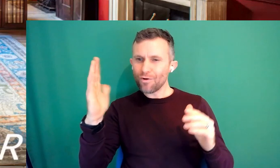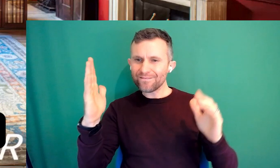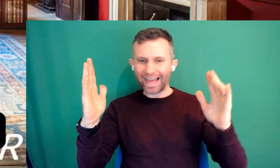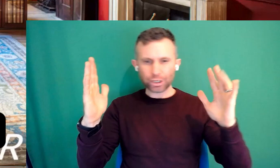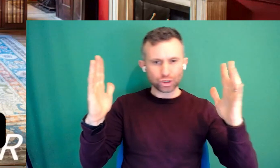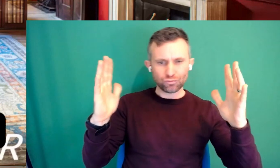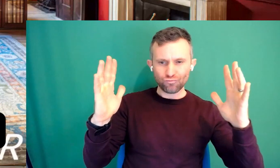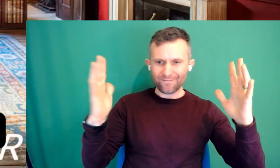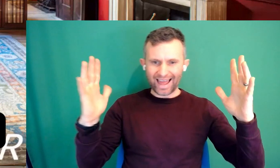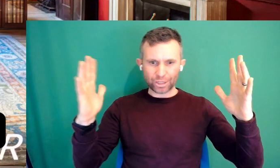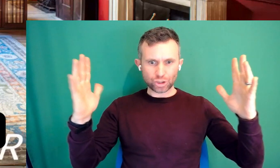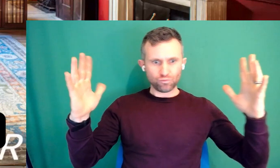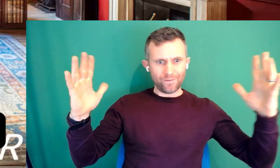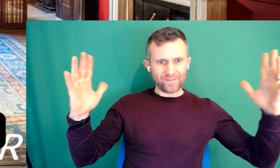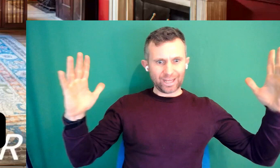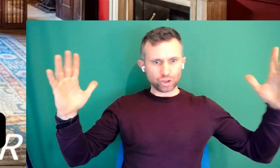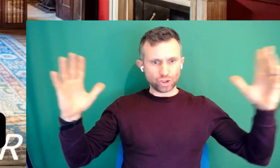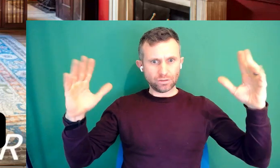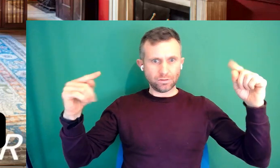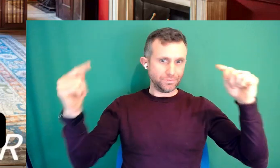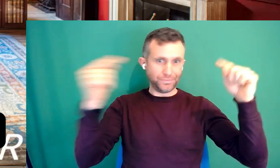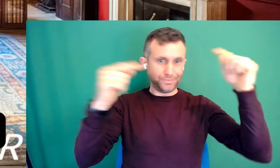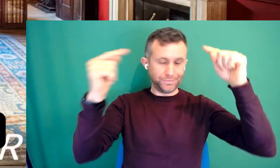but simply